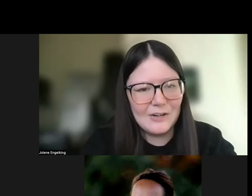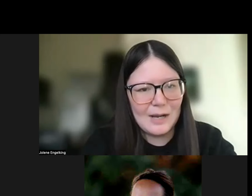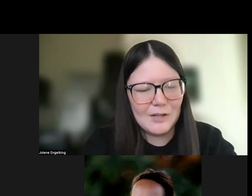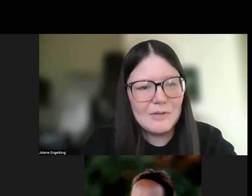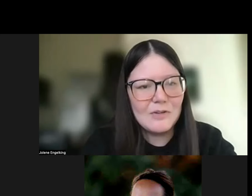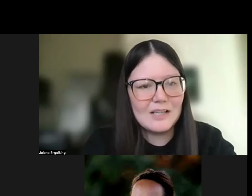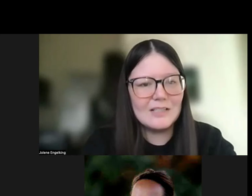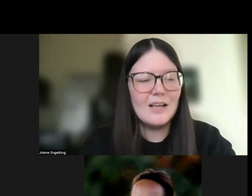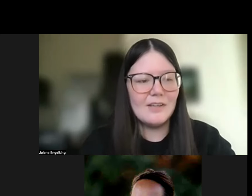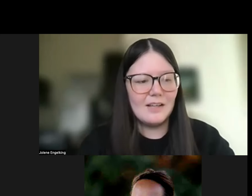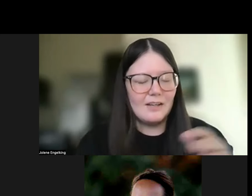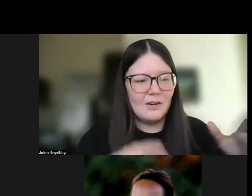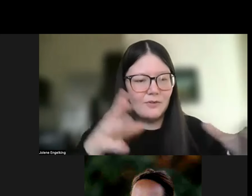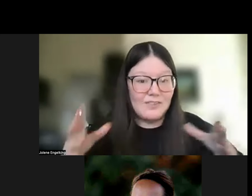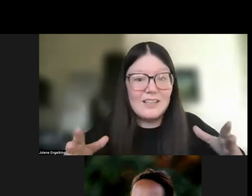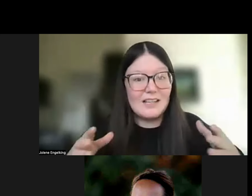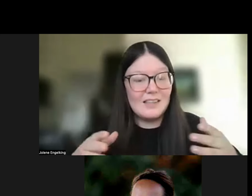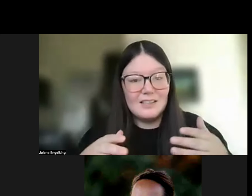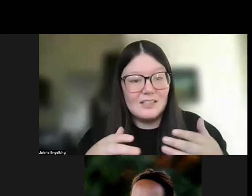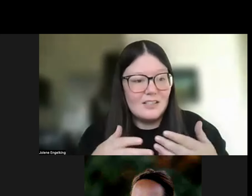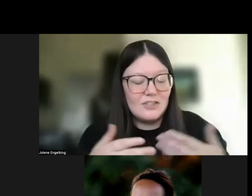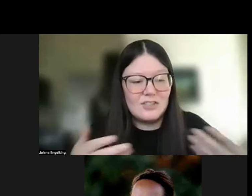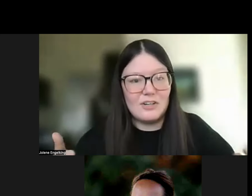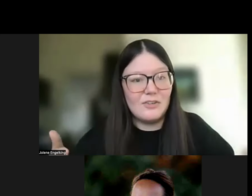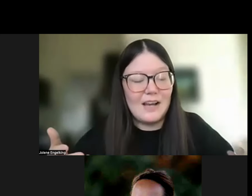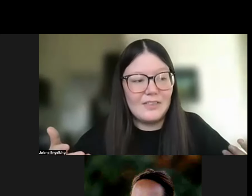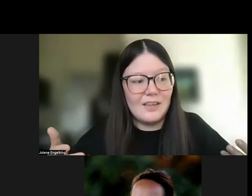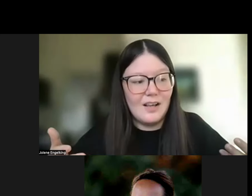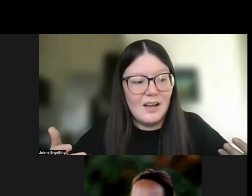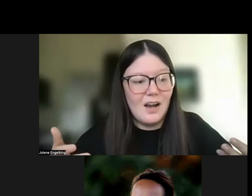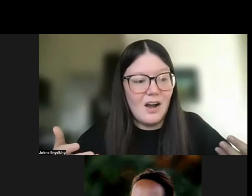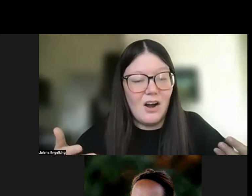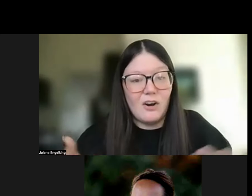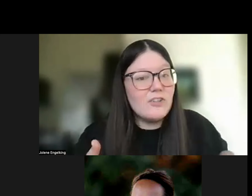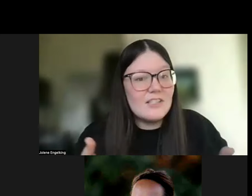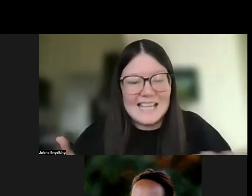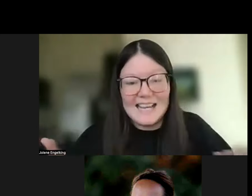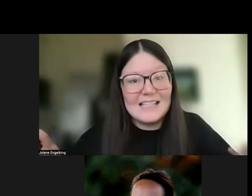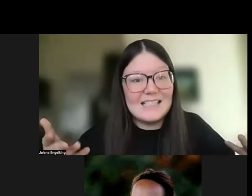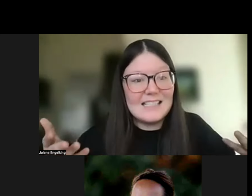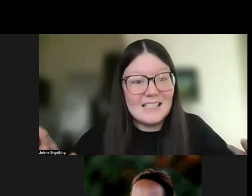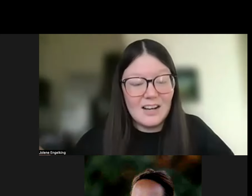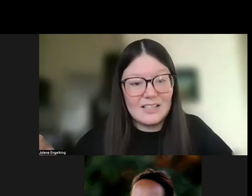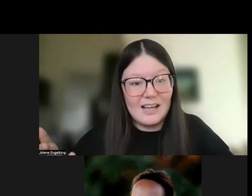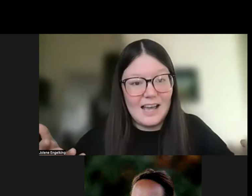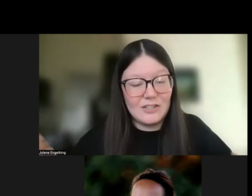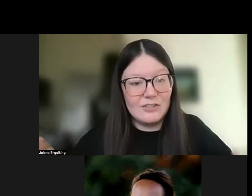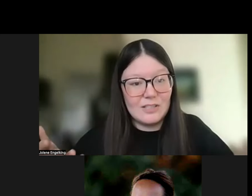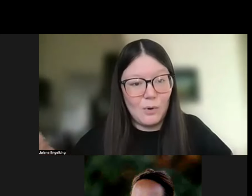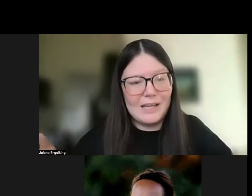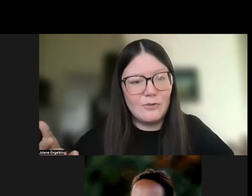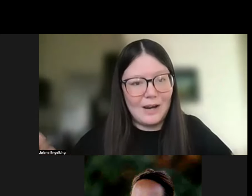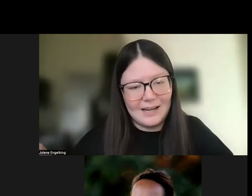in, tribal communities that, for this, I think that it's just the general fact that our society sucks at